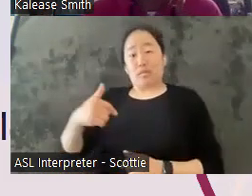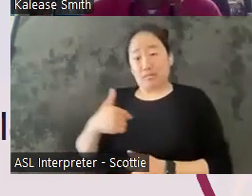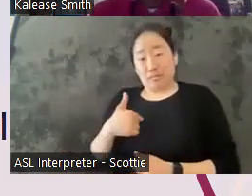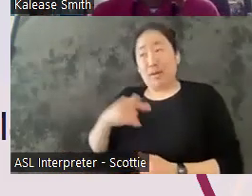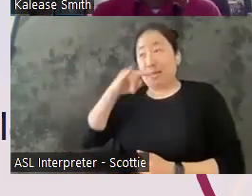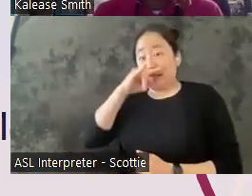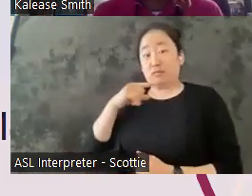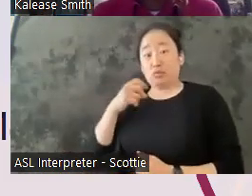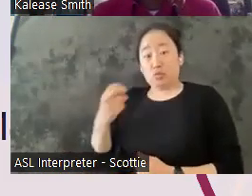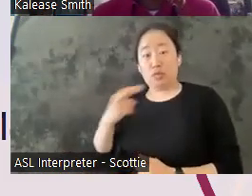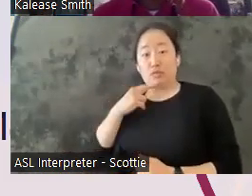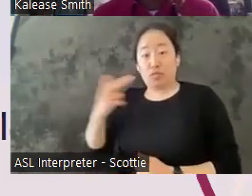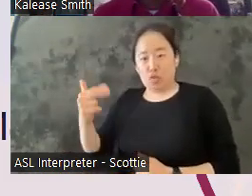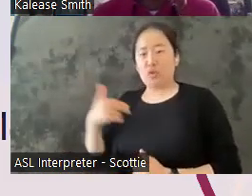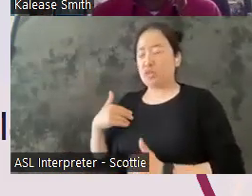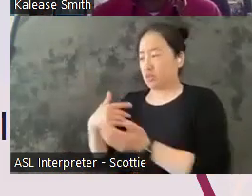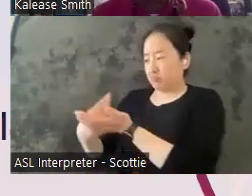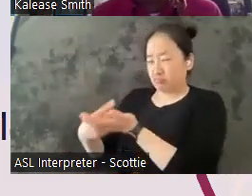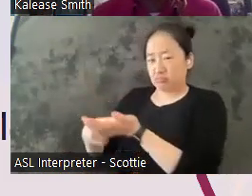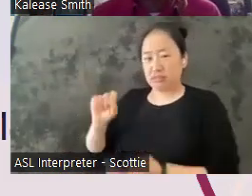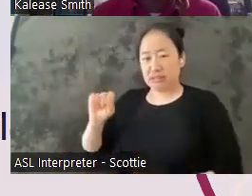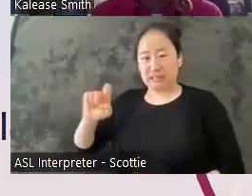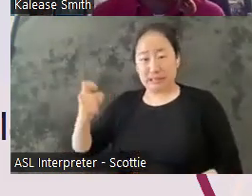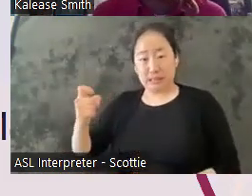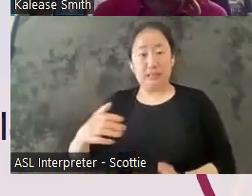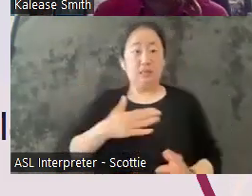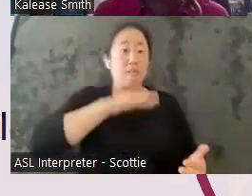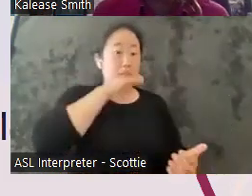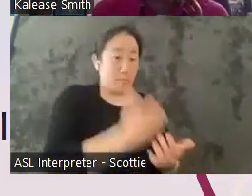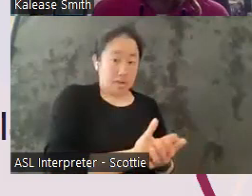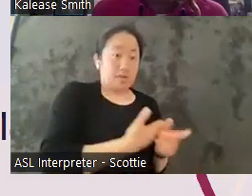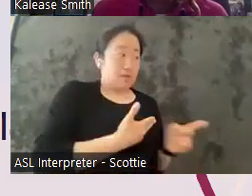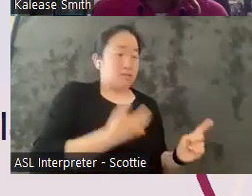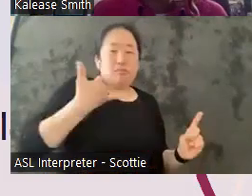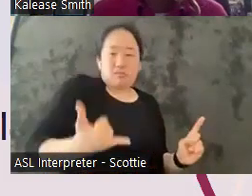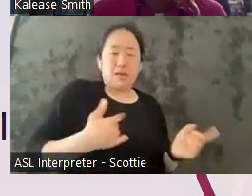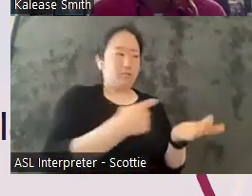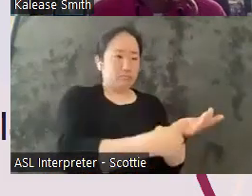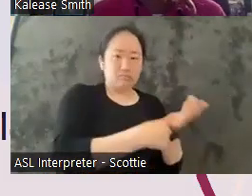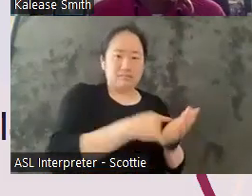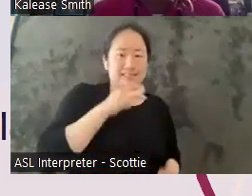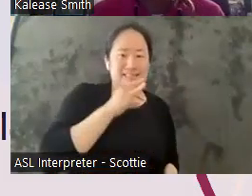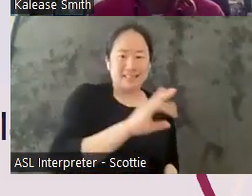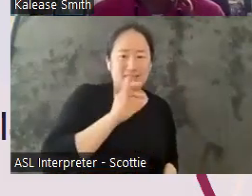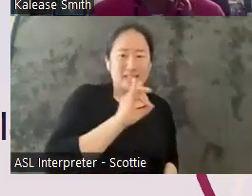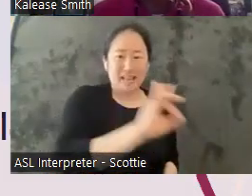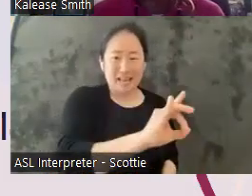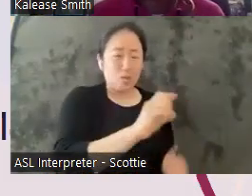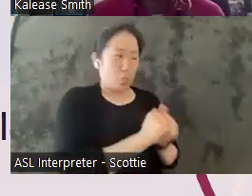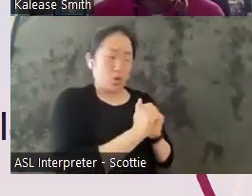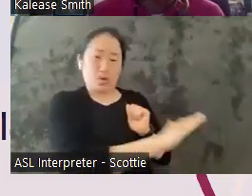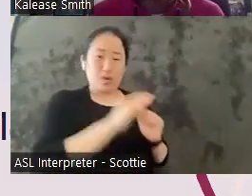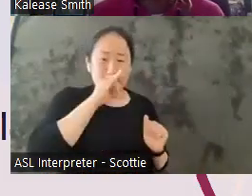8, you know, because things are different and if, you know, things start happening. So I think it's